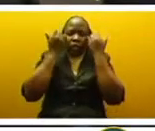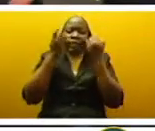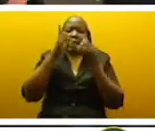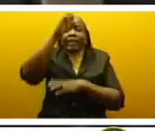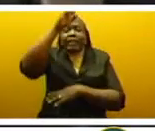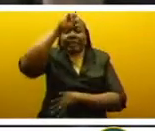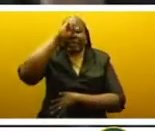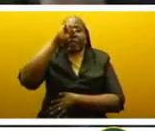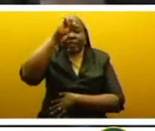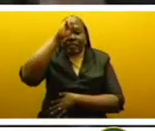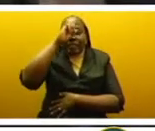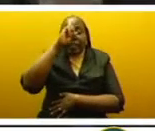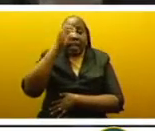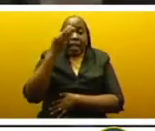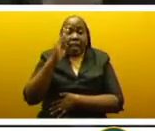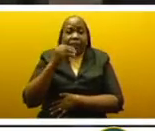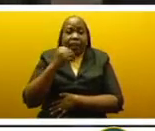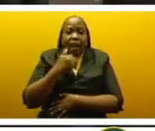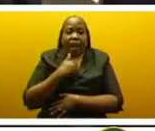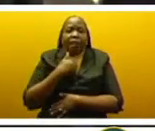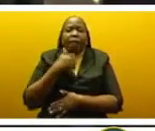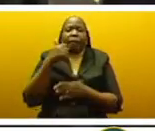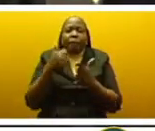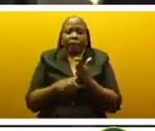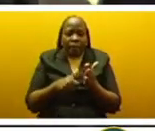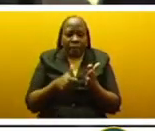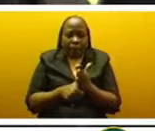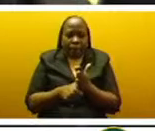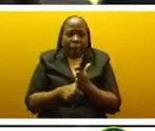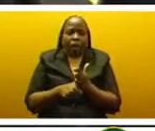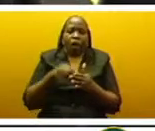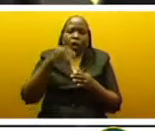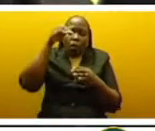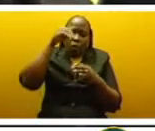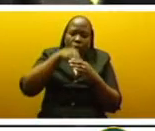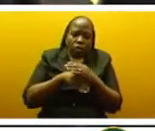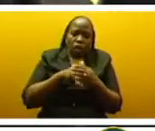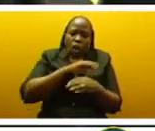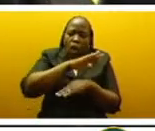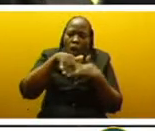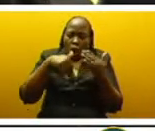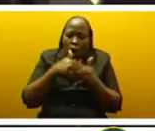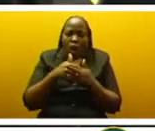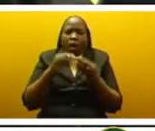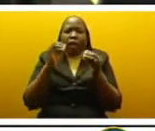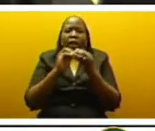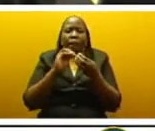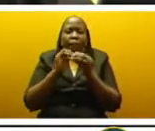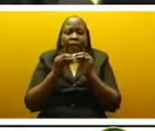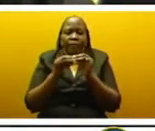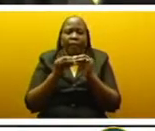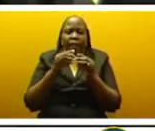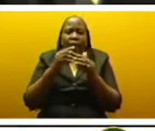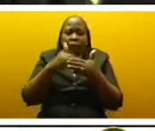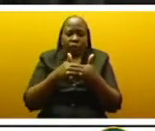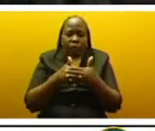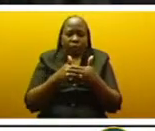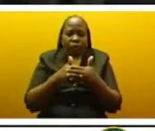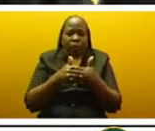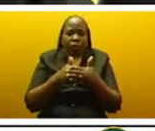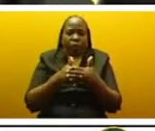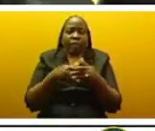contestation and put the numbers before you in rebuttal to the case that were put before